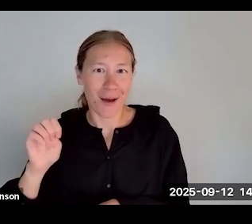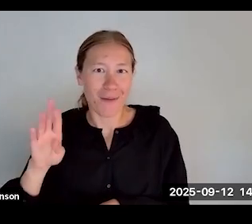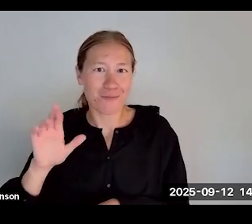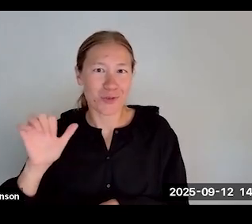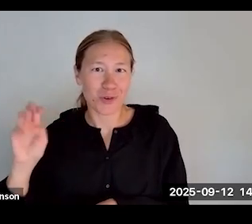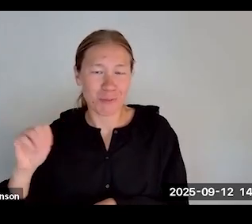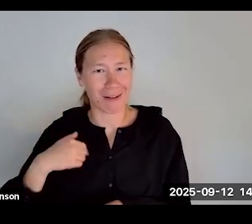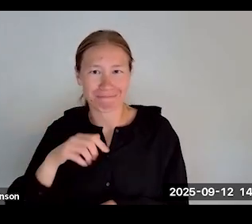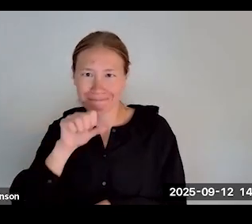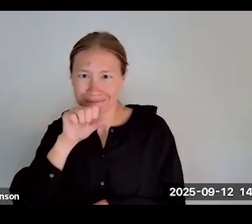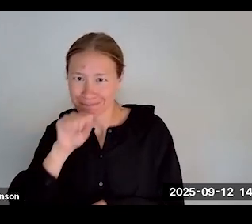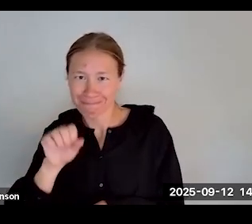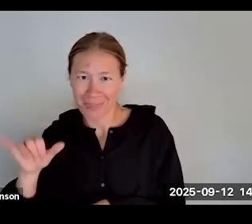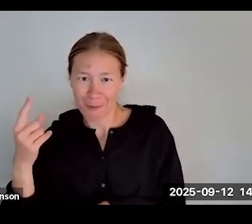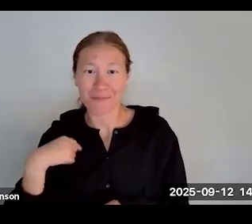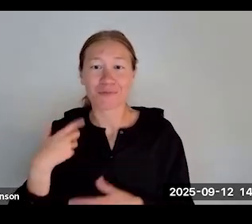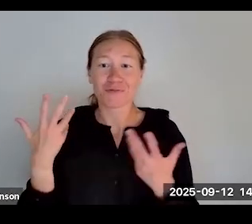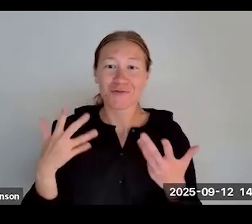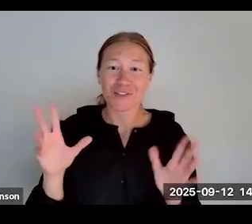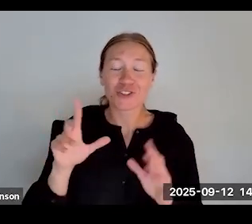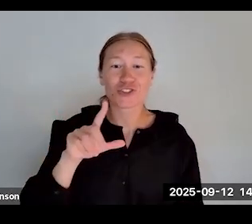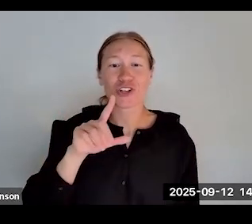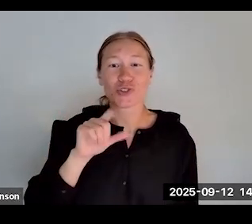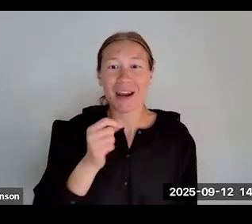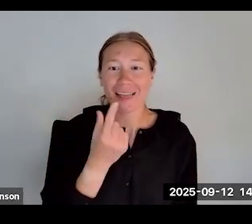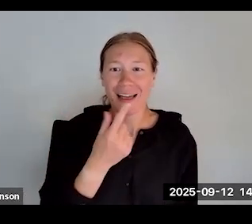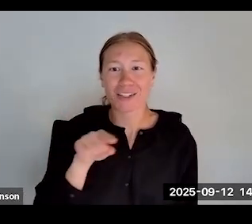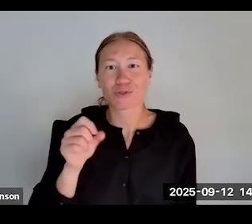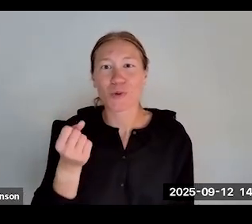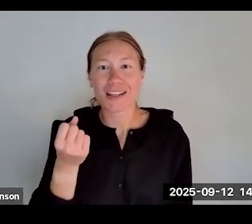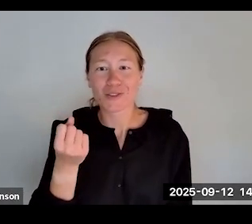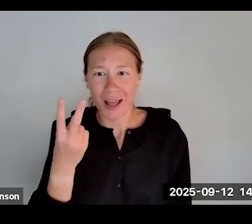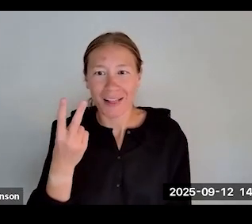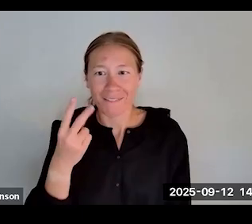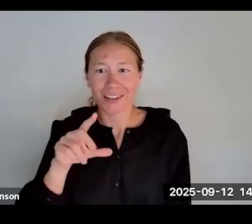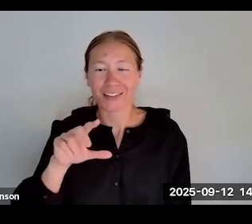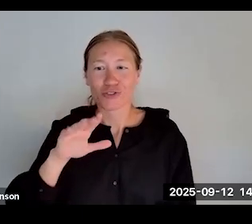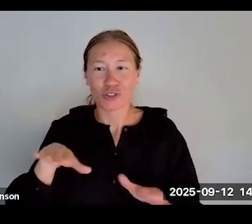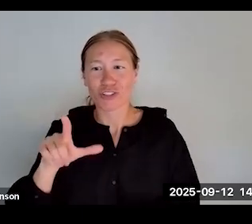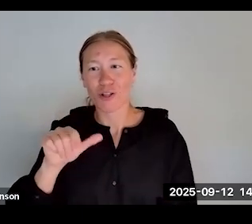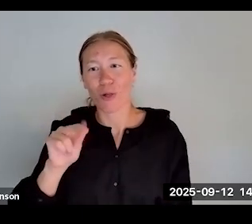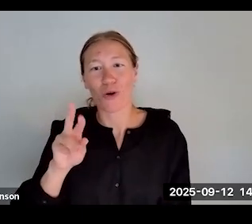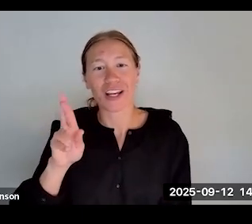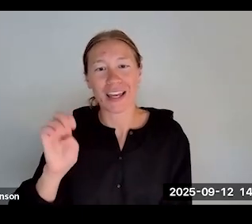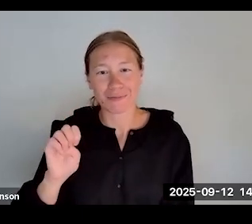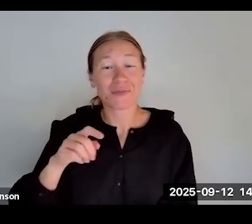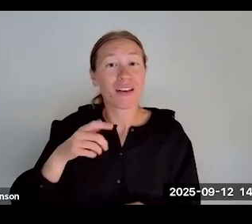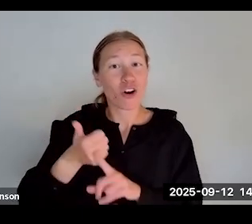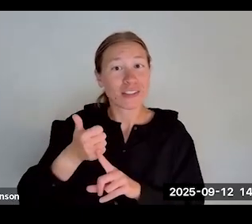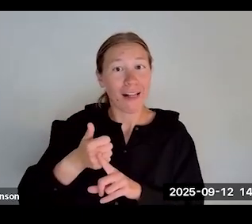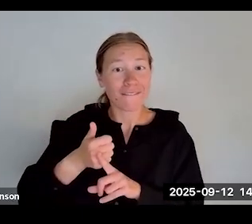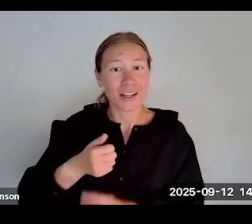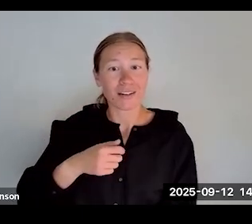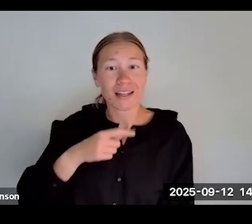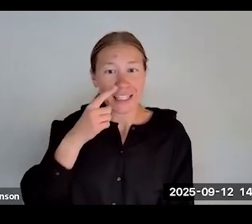2011-2012 Children's Laureate. She is hard of hearing and wears hearing aids. And this book is about a hard of hearing fairy